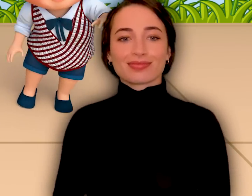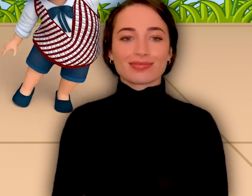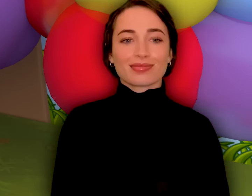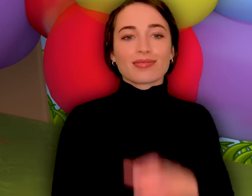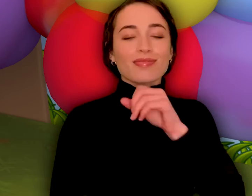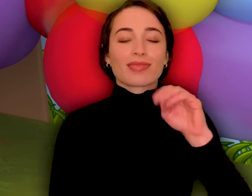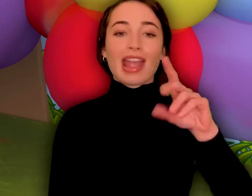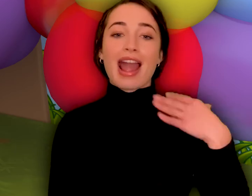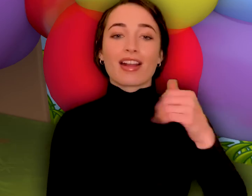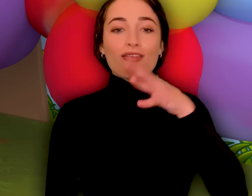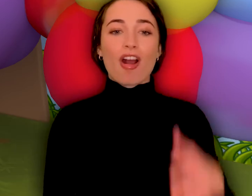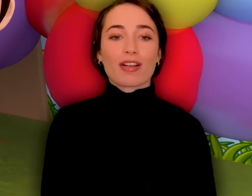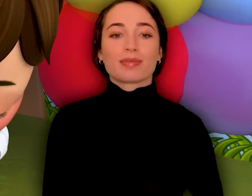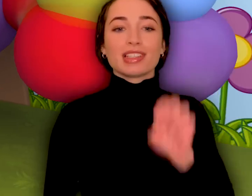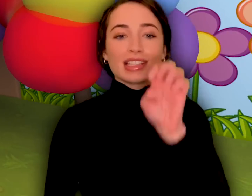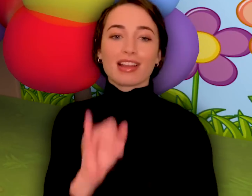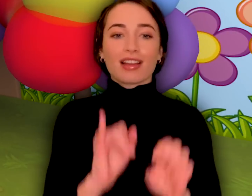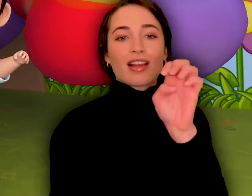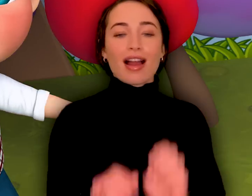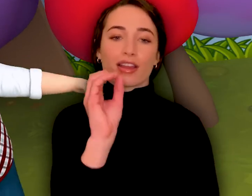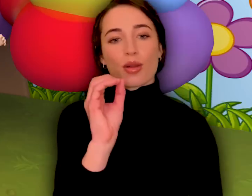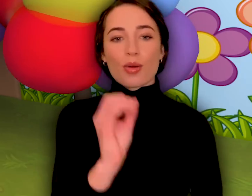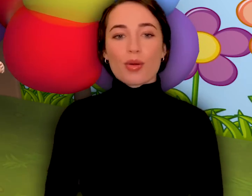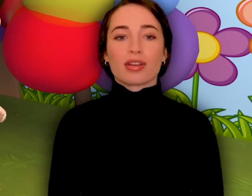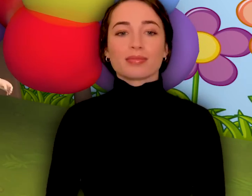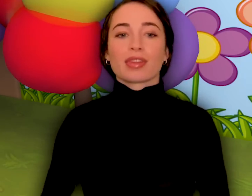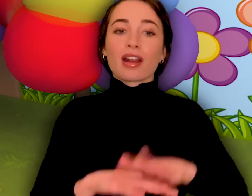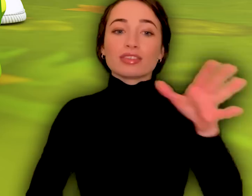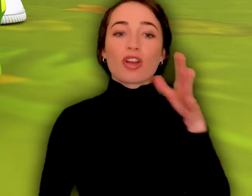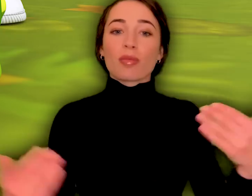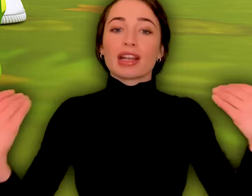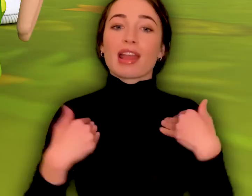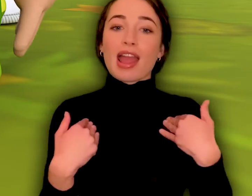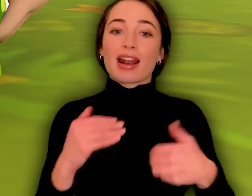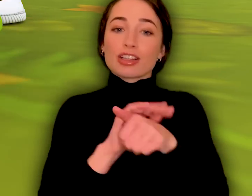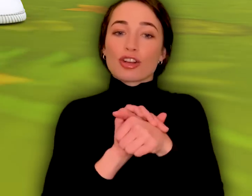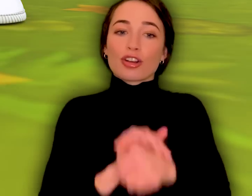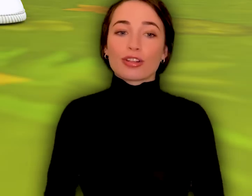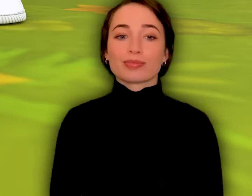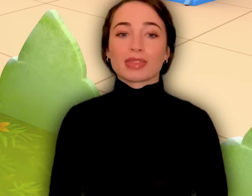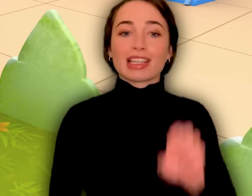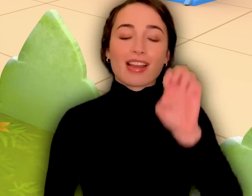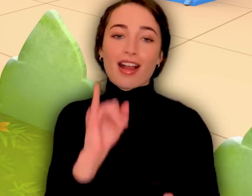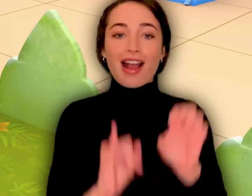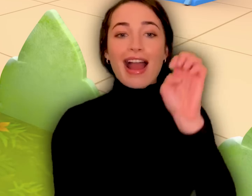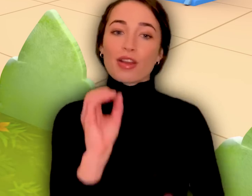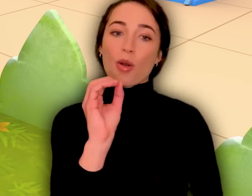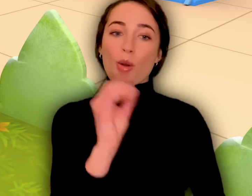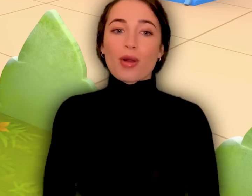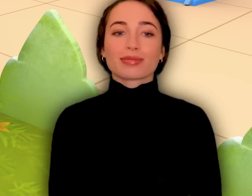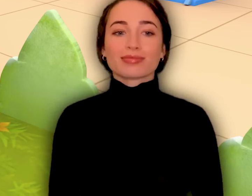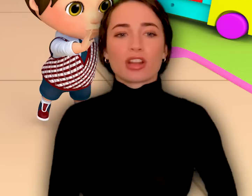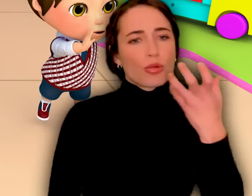e-o Old McDonald had a farm e- e- IO and on his farm he had a turtle e-